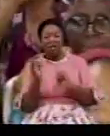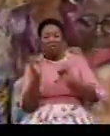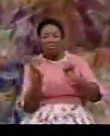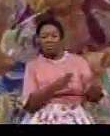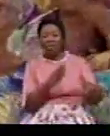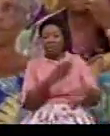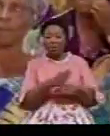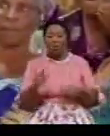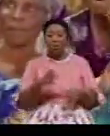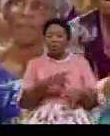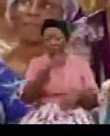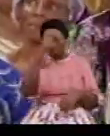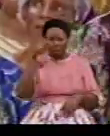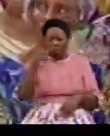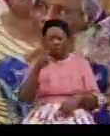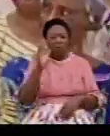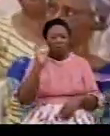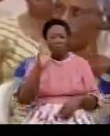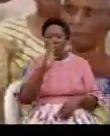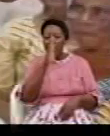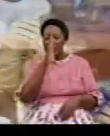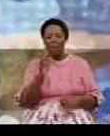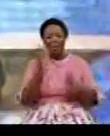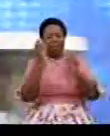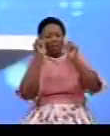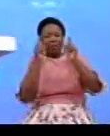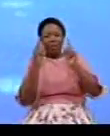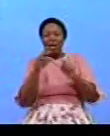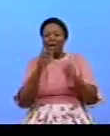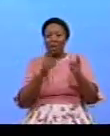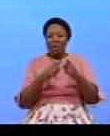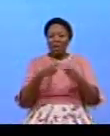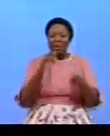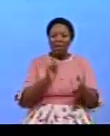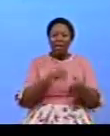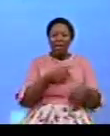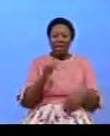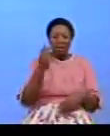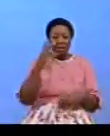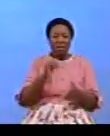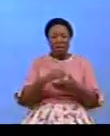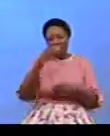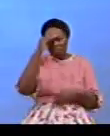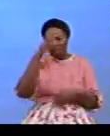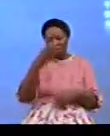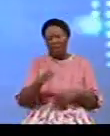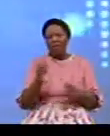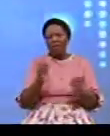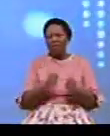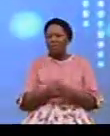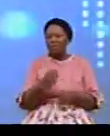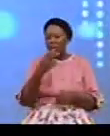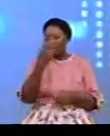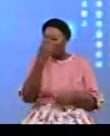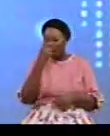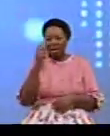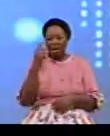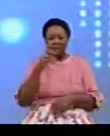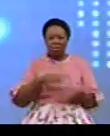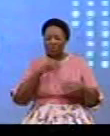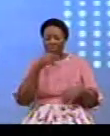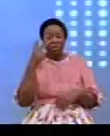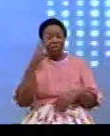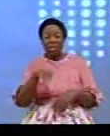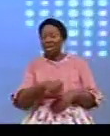showers of rain. You ask, and the Lord makes it, and the Lord gives you showers of rain